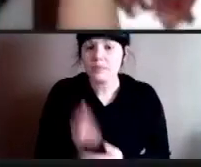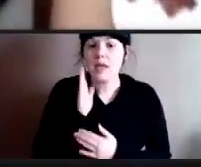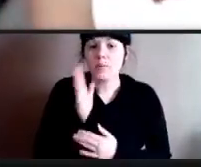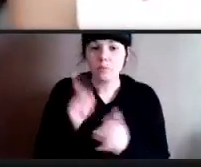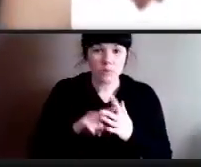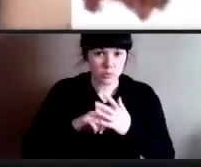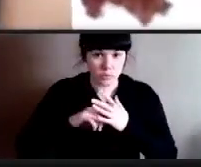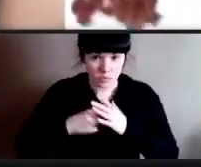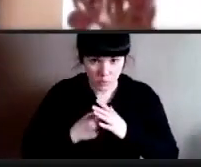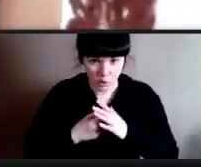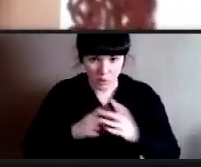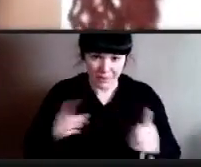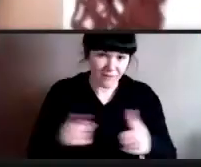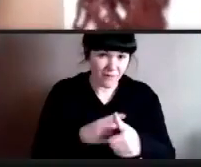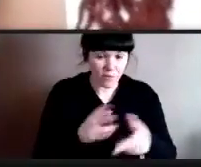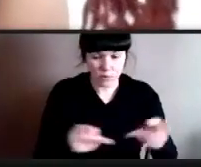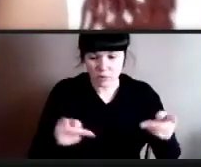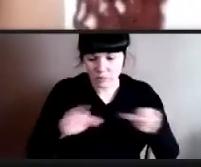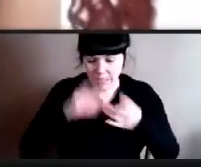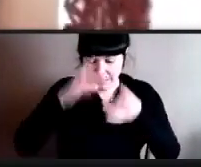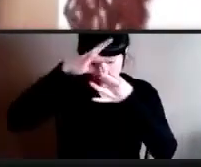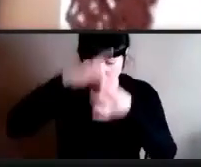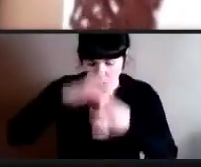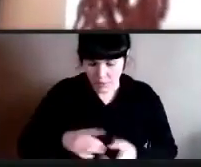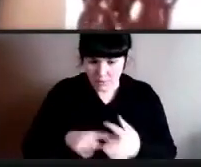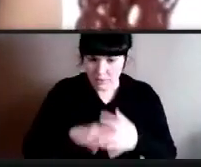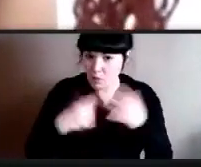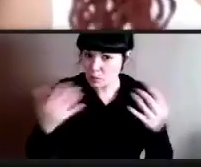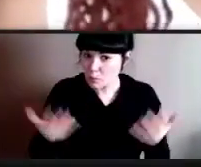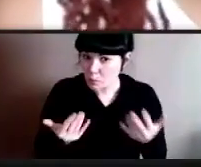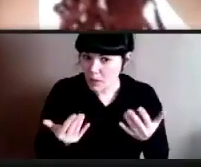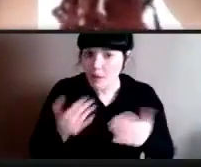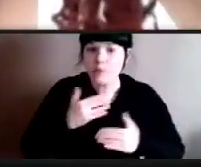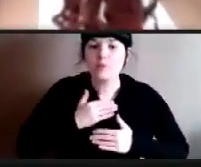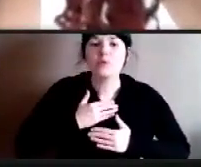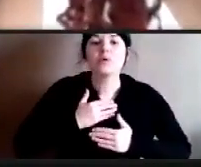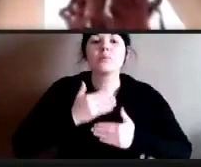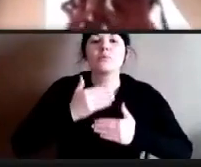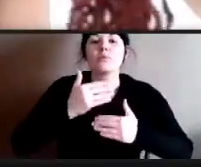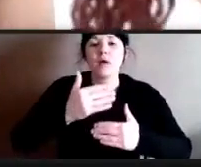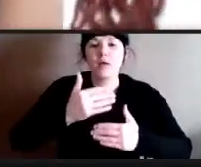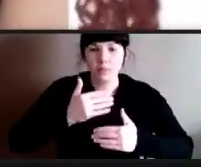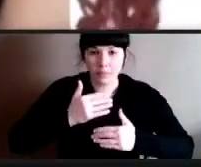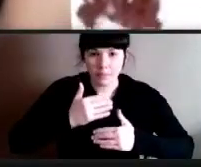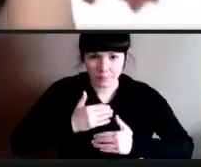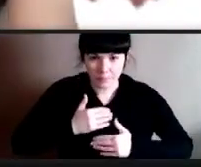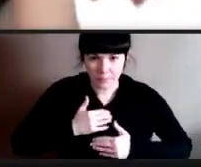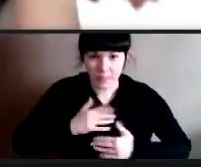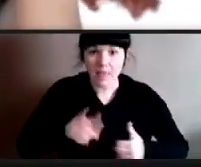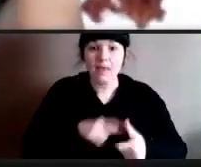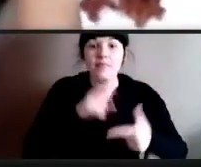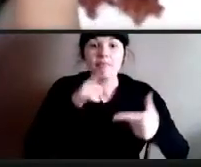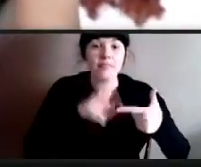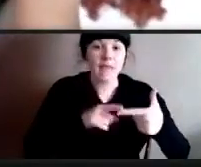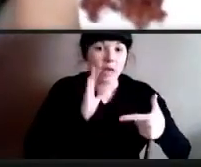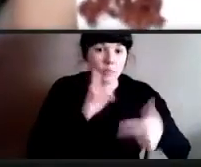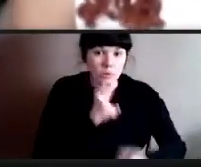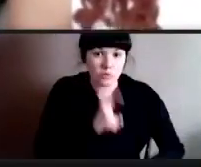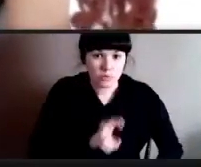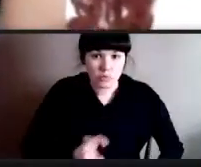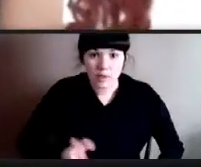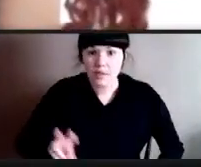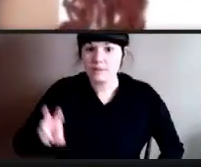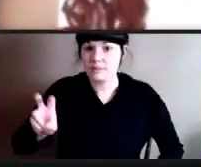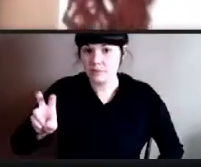breath, then transition us to where most people know that yoga can take us, which is to really engage and listen to